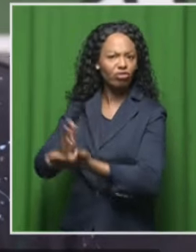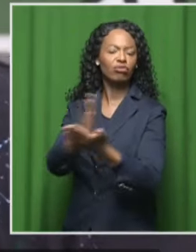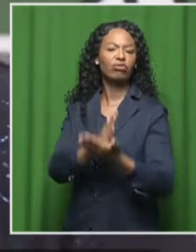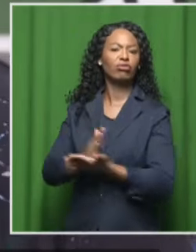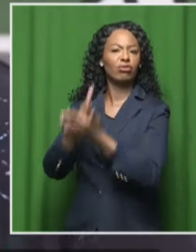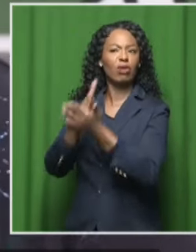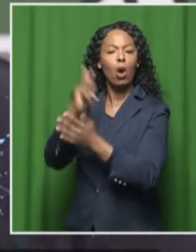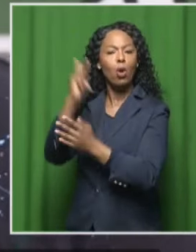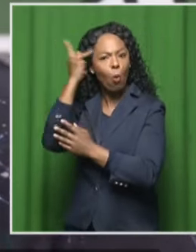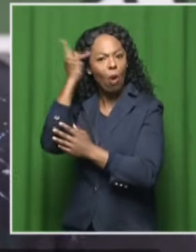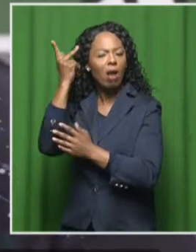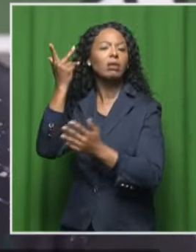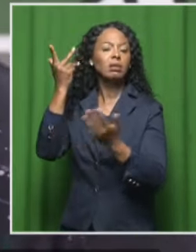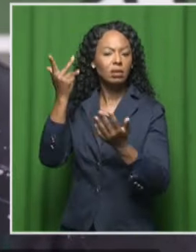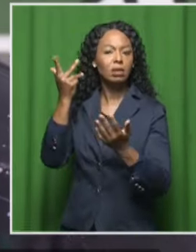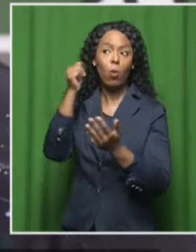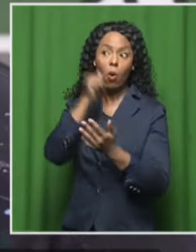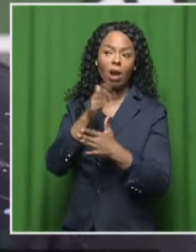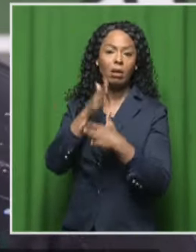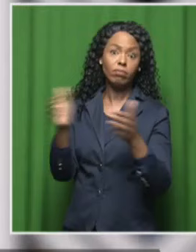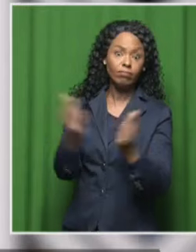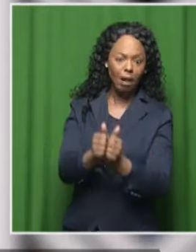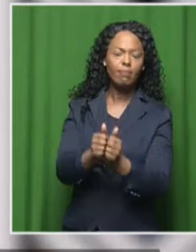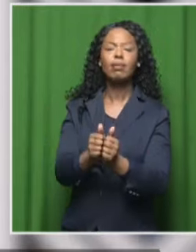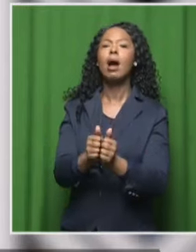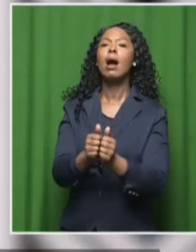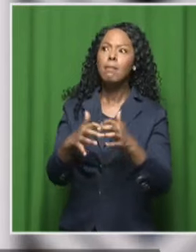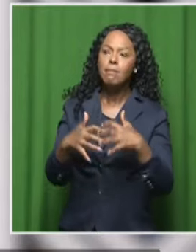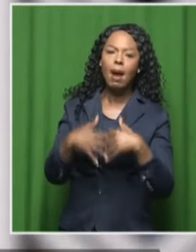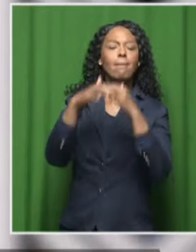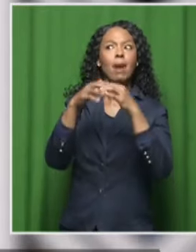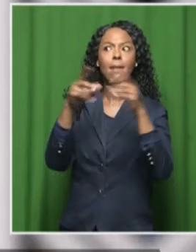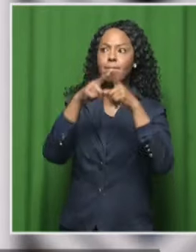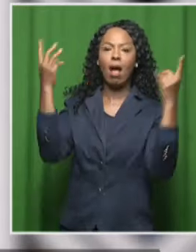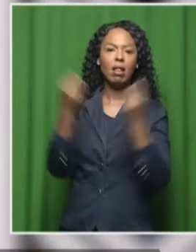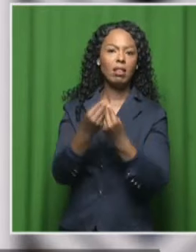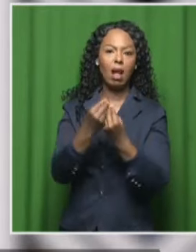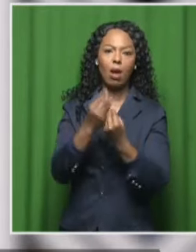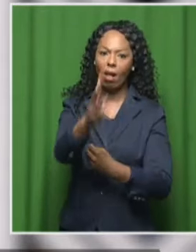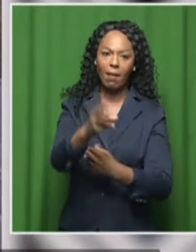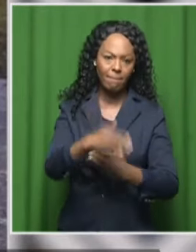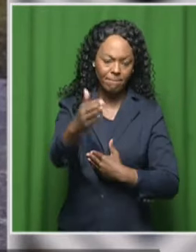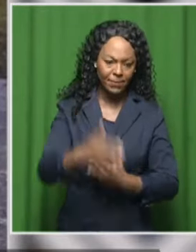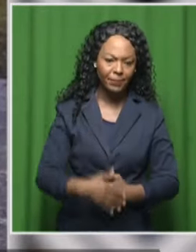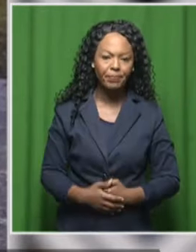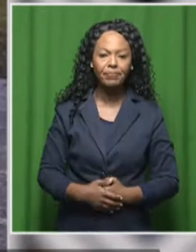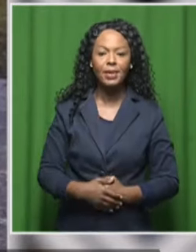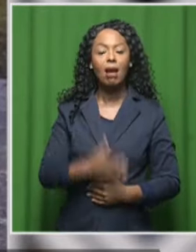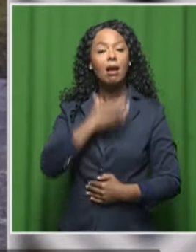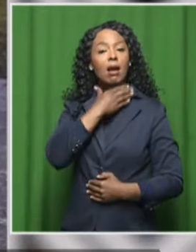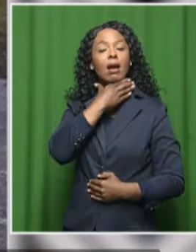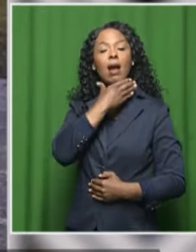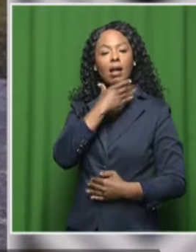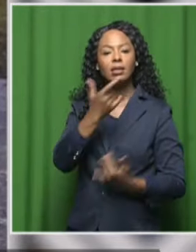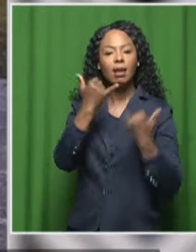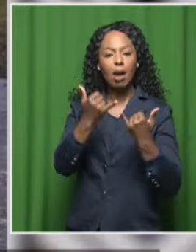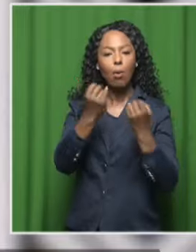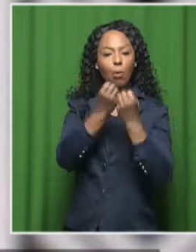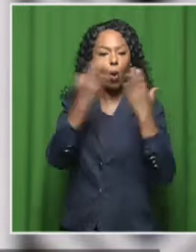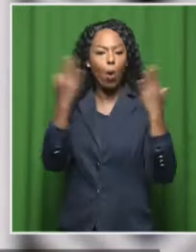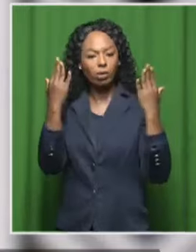when we collaborate, we're going to do a big thing. Ndebele culture, known for its vibrant aesthetics